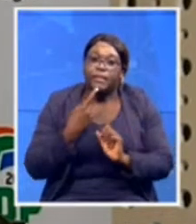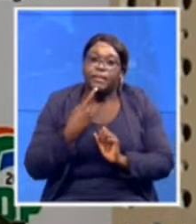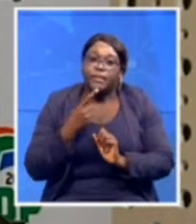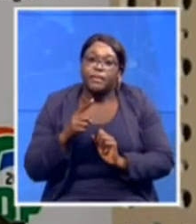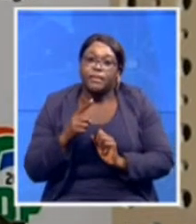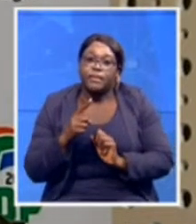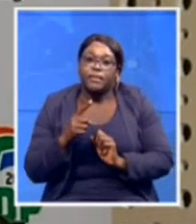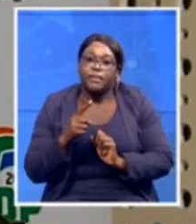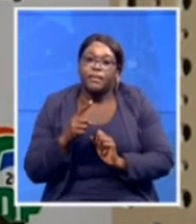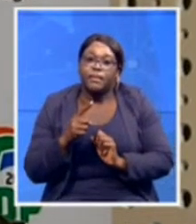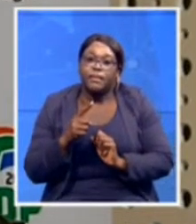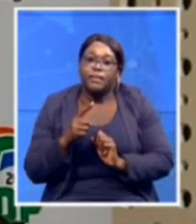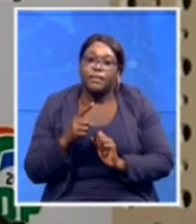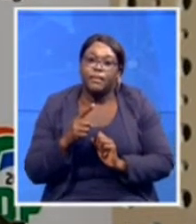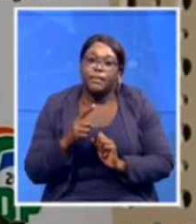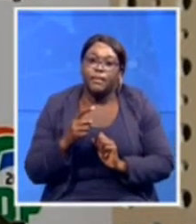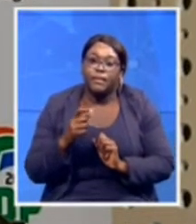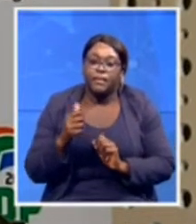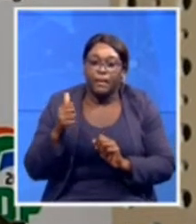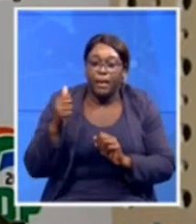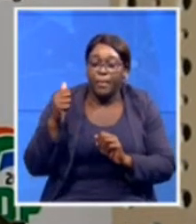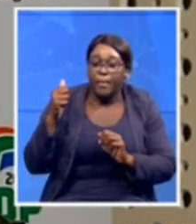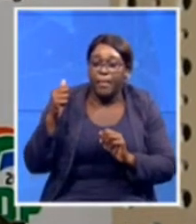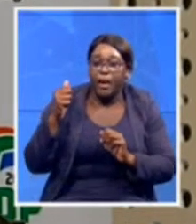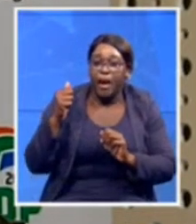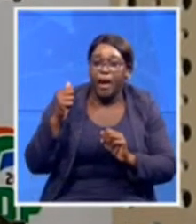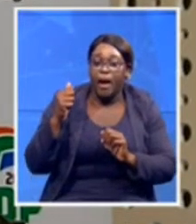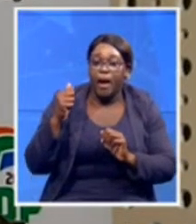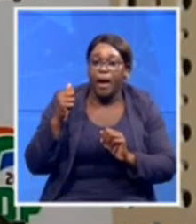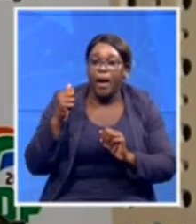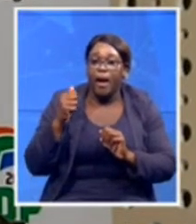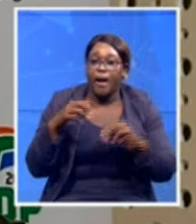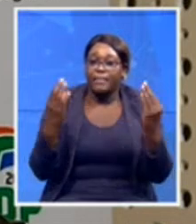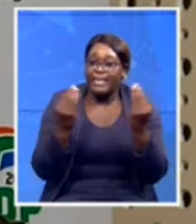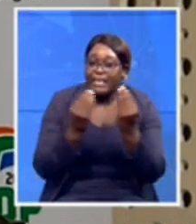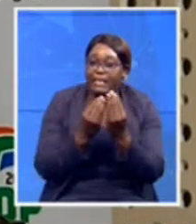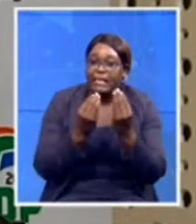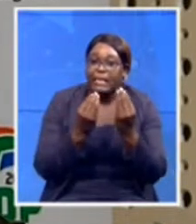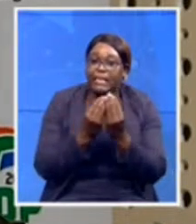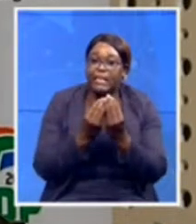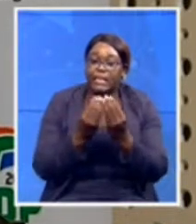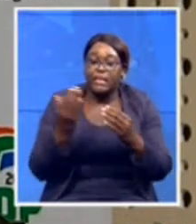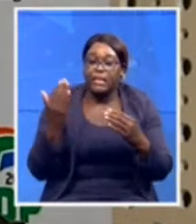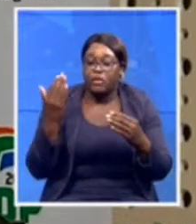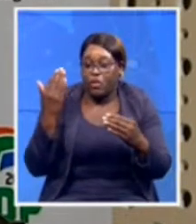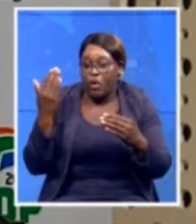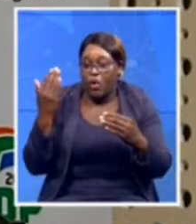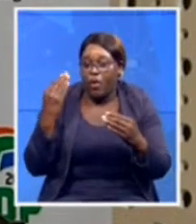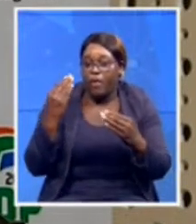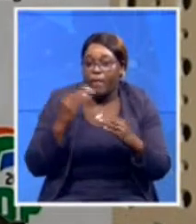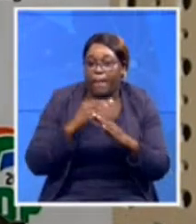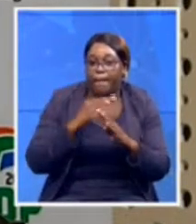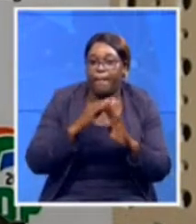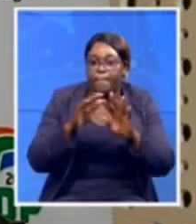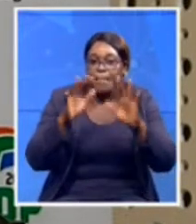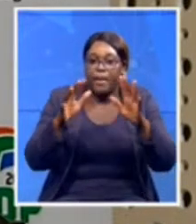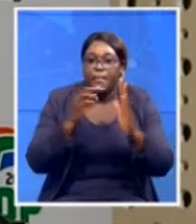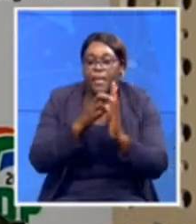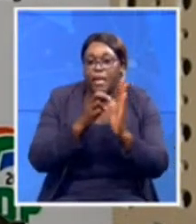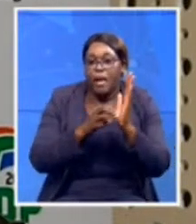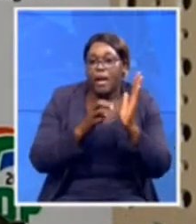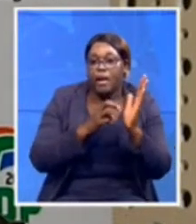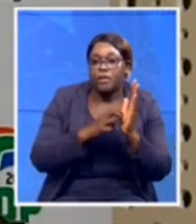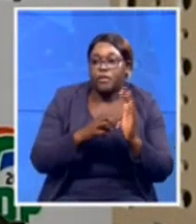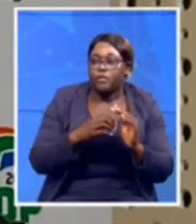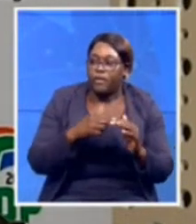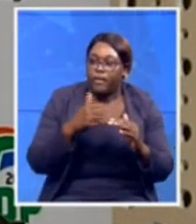of the Film and Publications Act. It has been expanded. It now includes two further objects, and I thought it was important to share